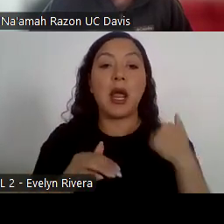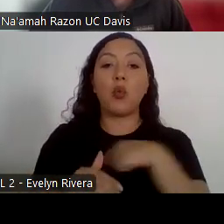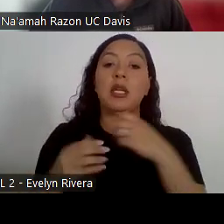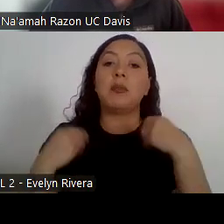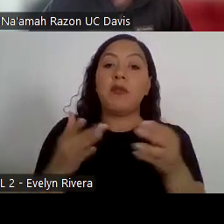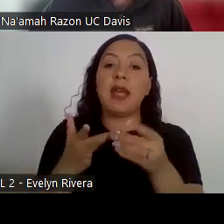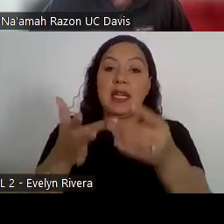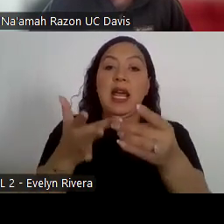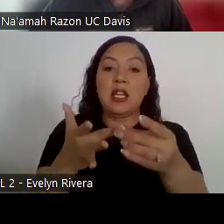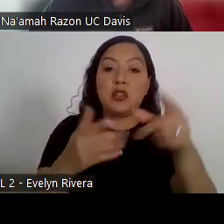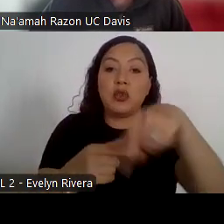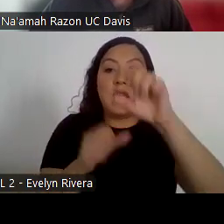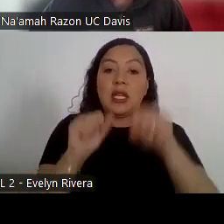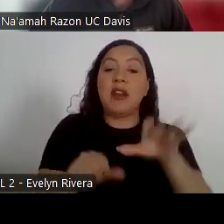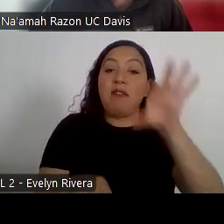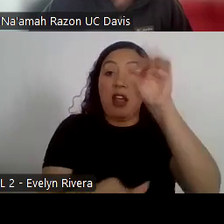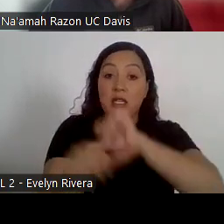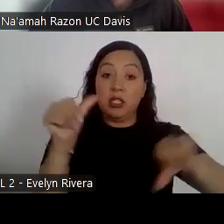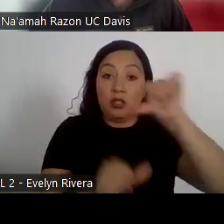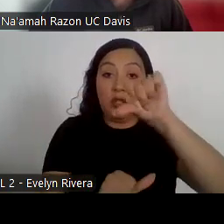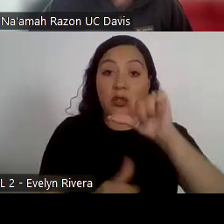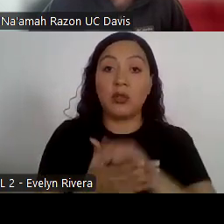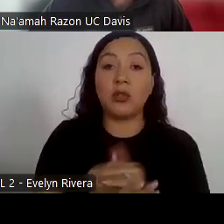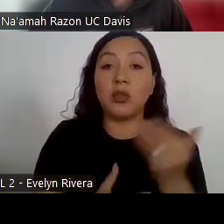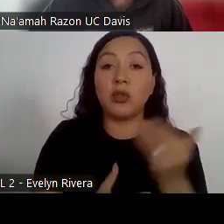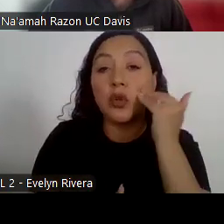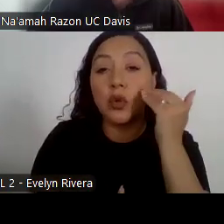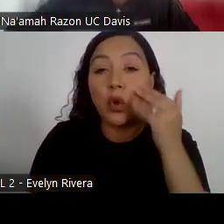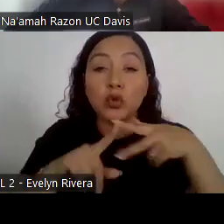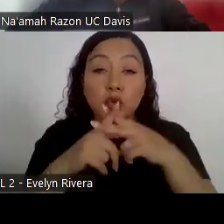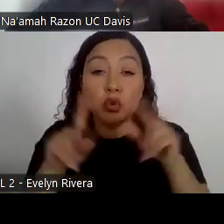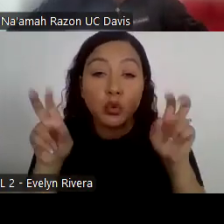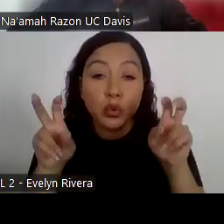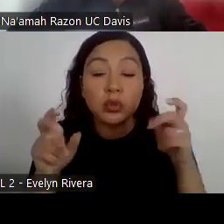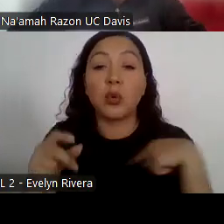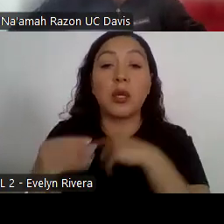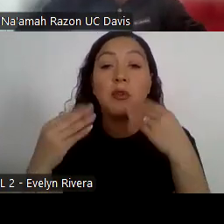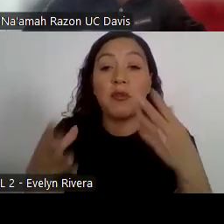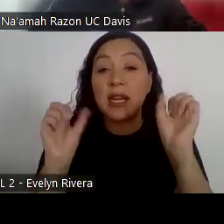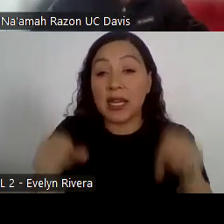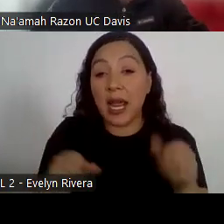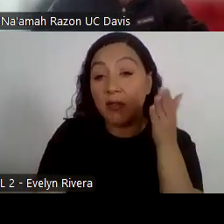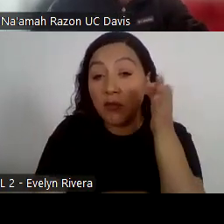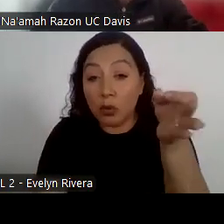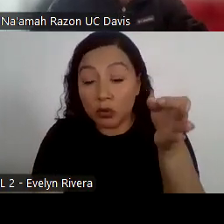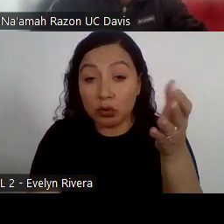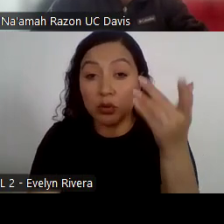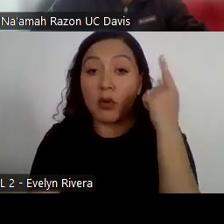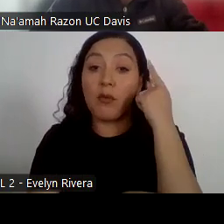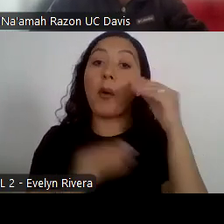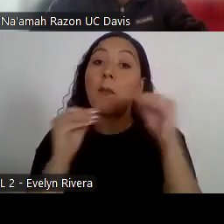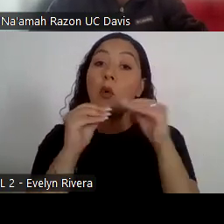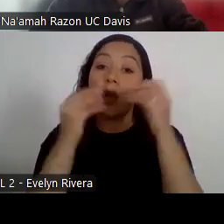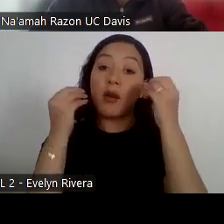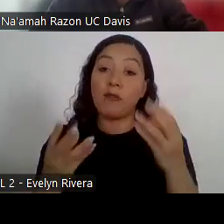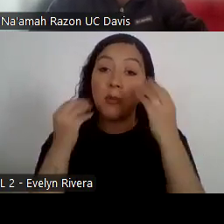easily find each other, or, a toolkit that could potentially give more information about